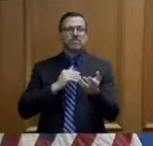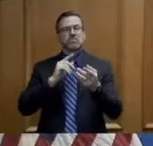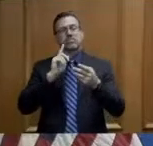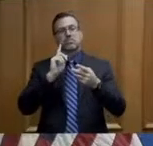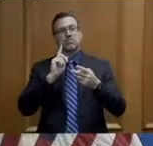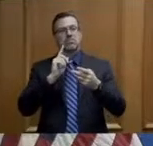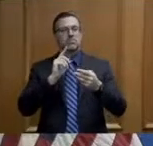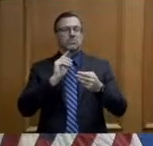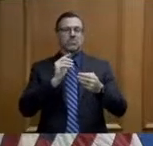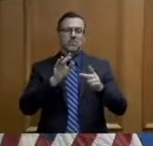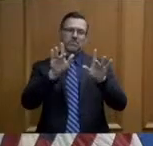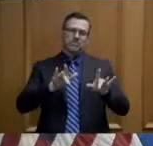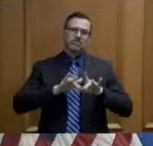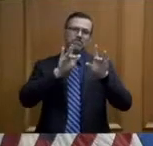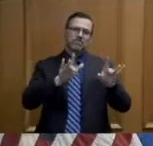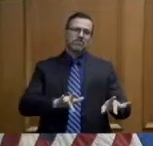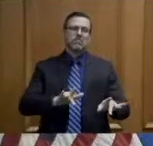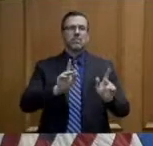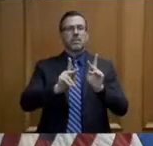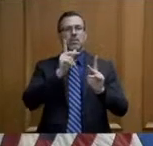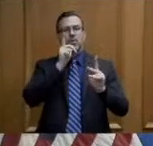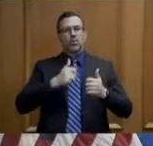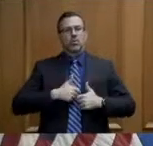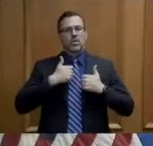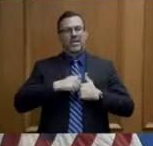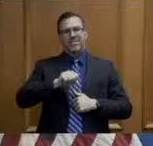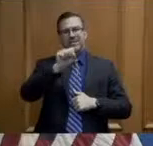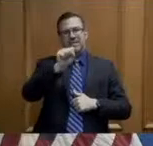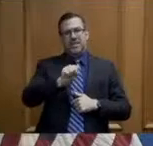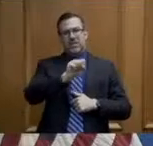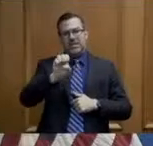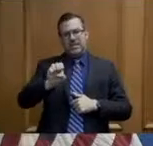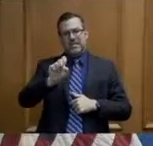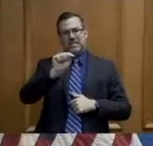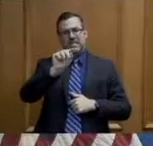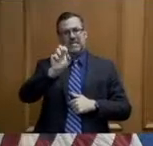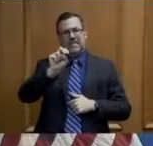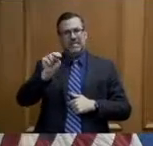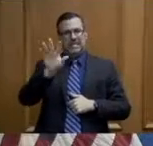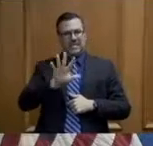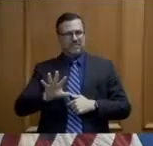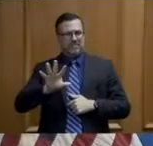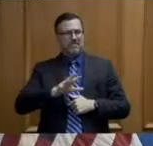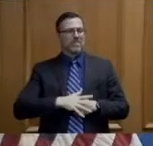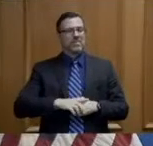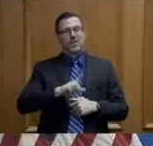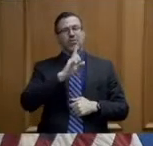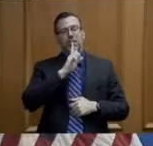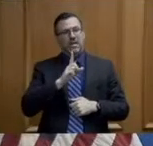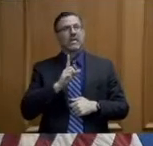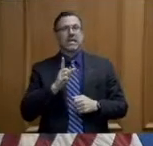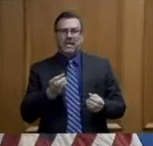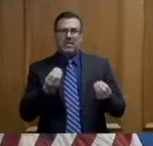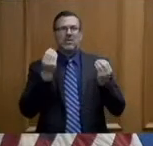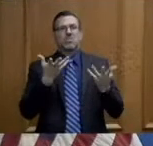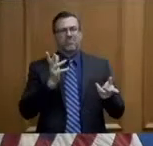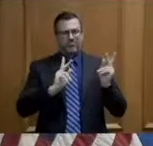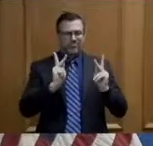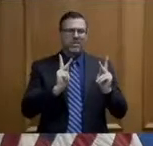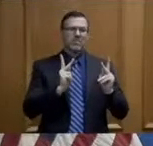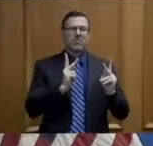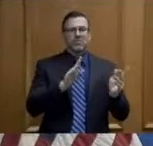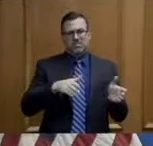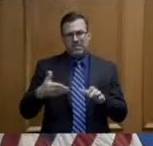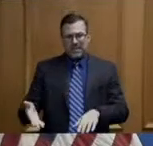out to the residents of southeast Tennessee that were affected by these storms. There was tremendous loss, tremendous tragedy,